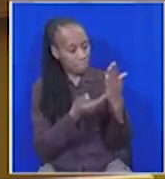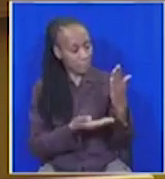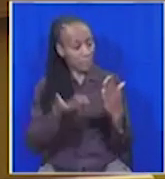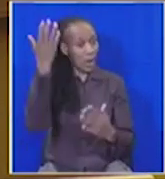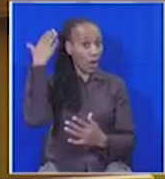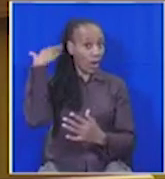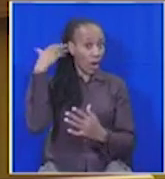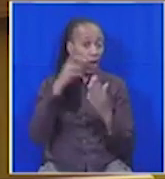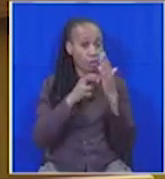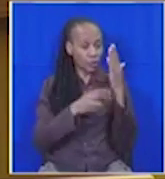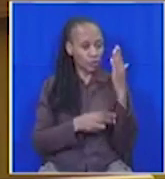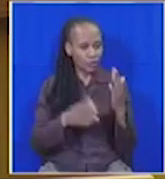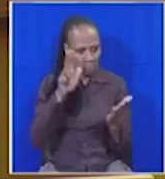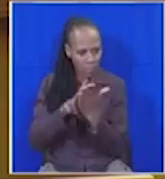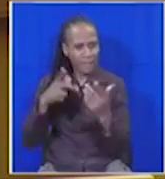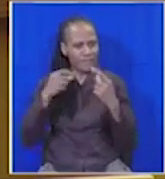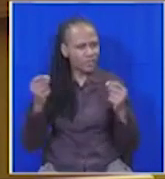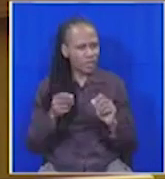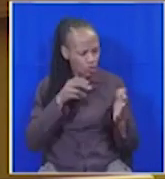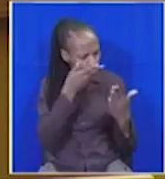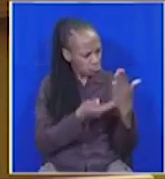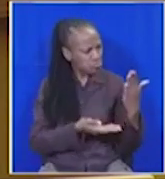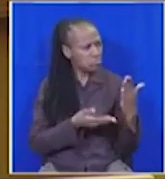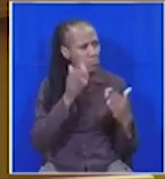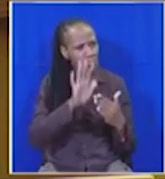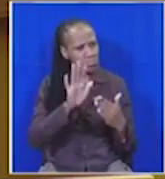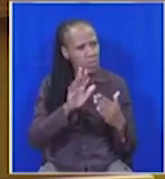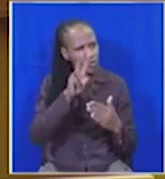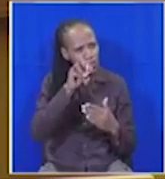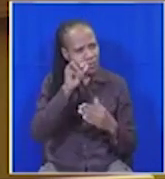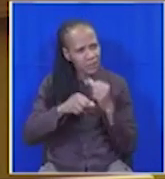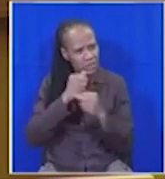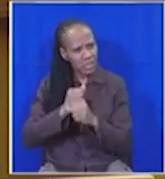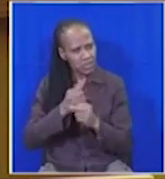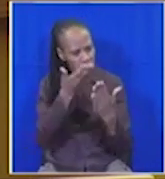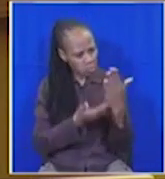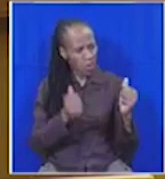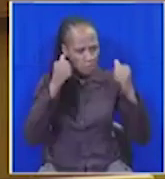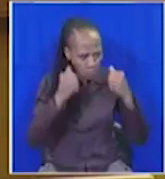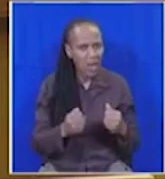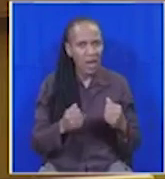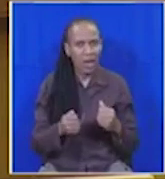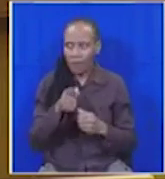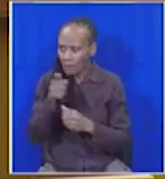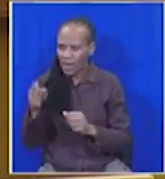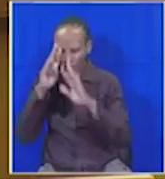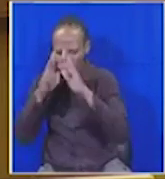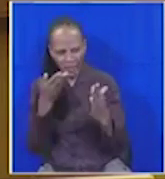set of rules, which was in fact a good document for a period of more than 20 years, and we could operate somehow,